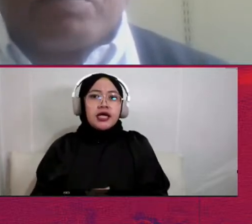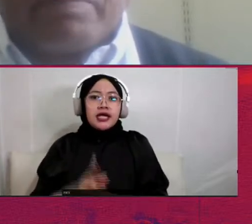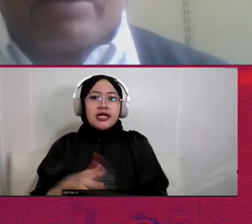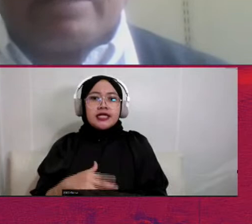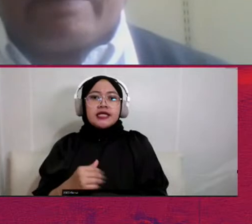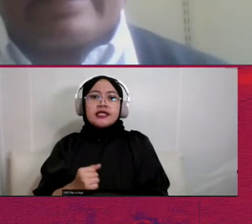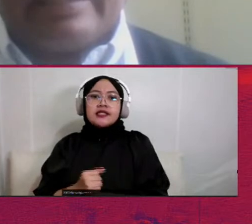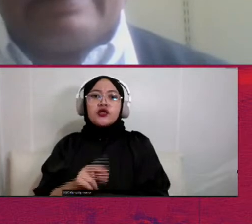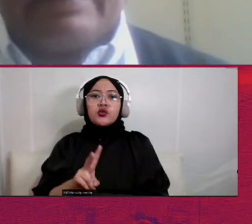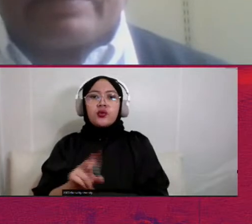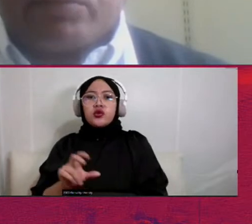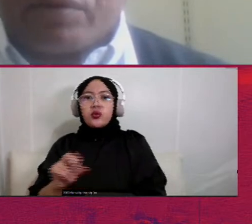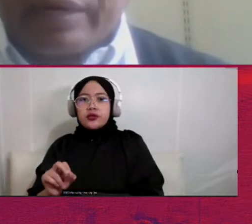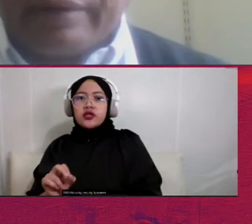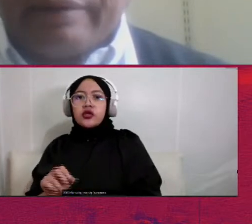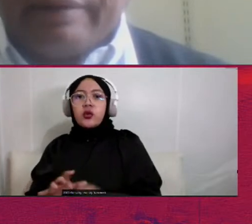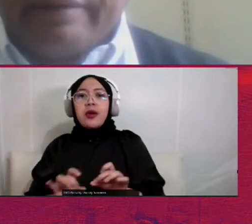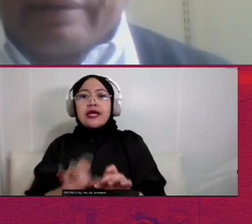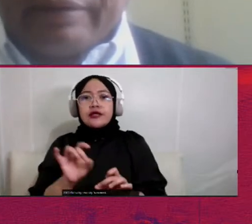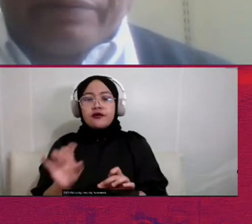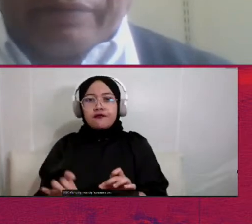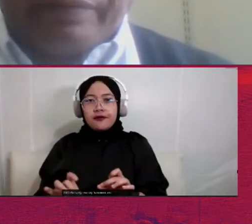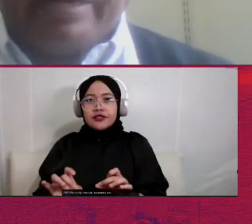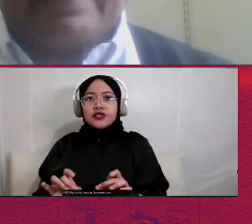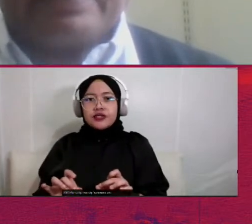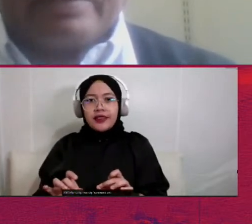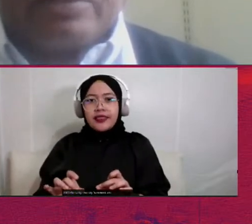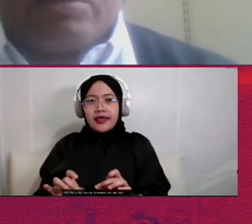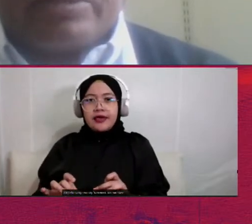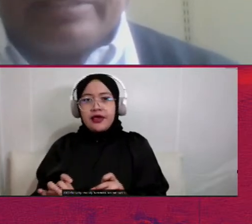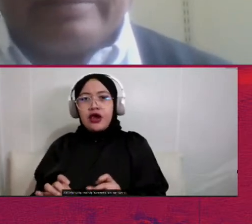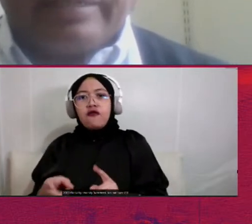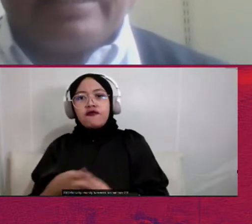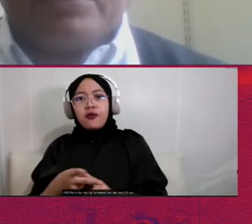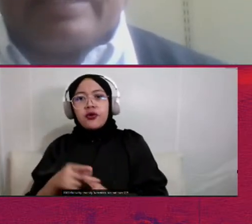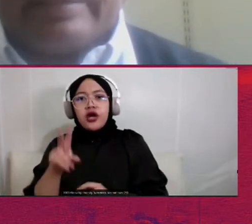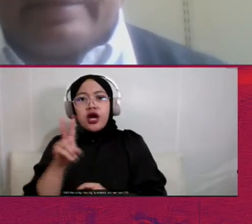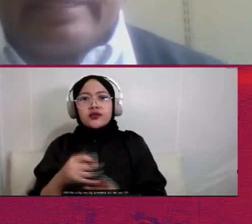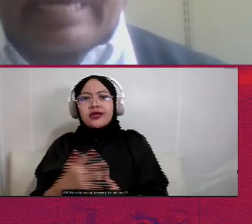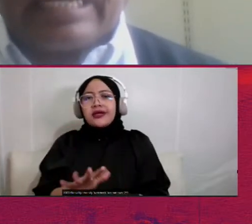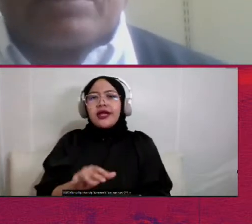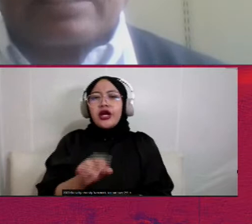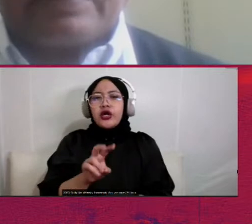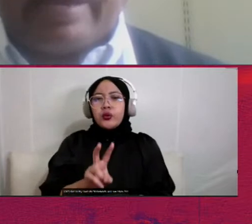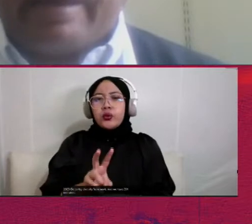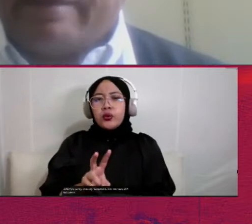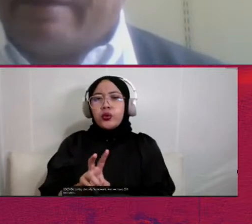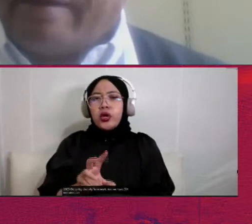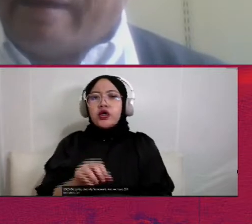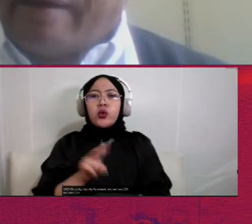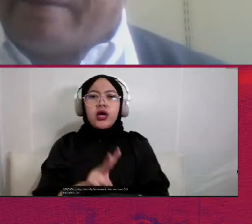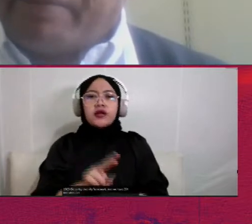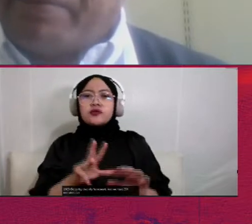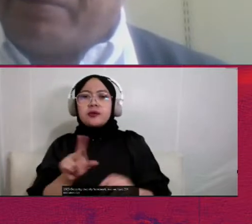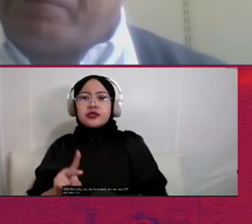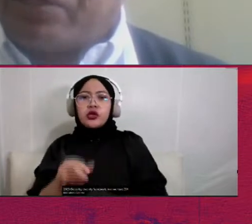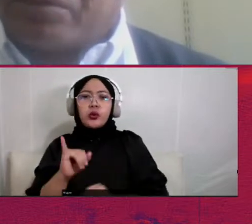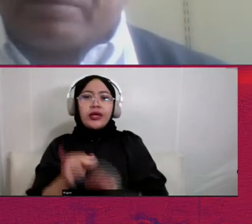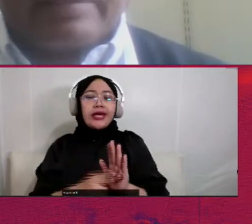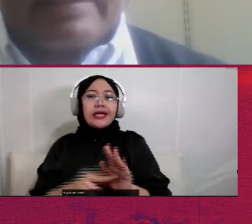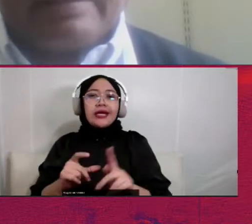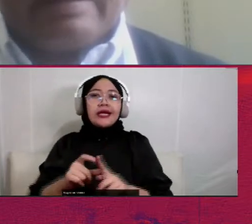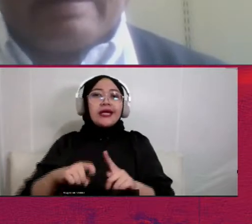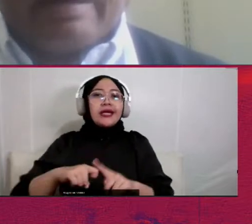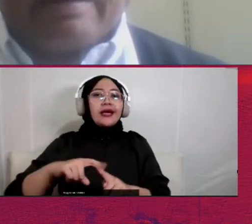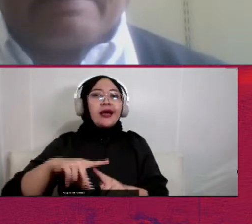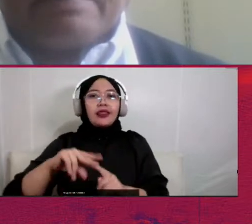post-2020 Global Biodiversity Framework. And they have 291 indicators there. Maybe we